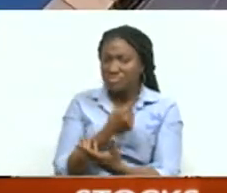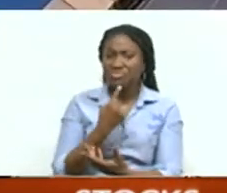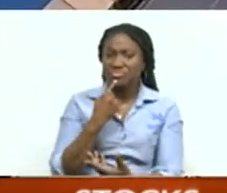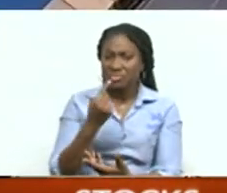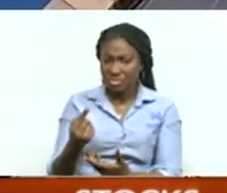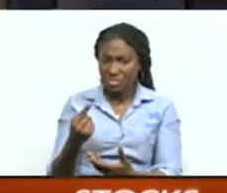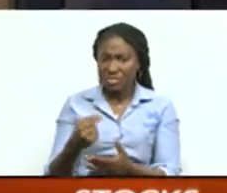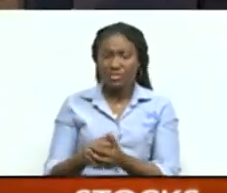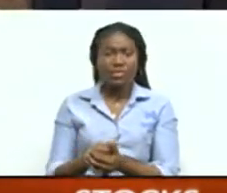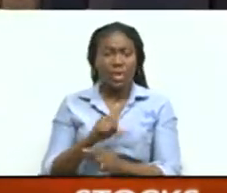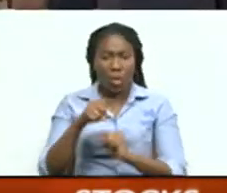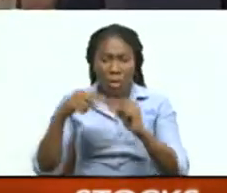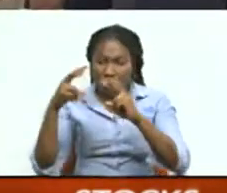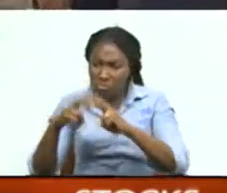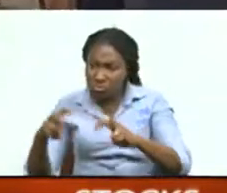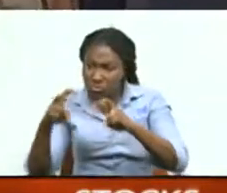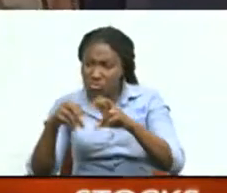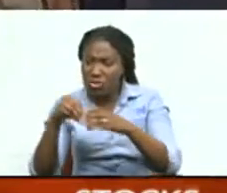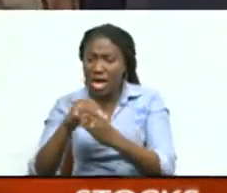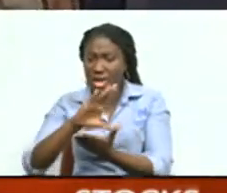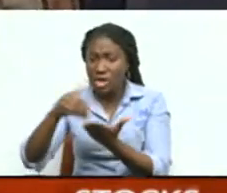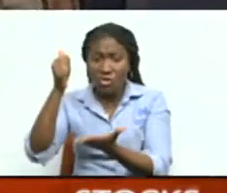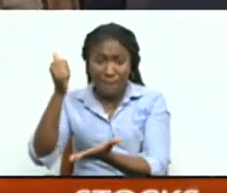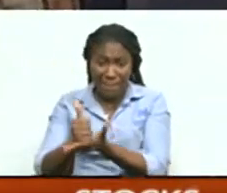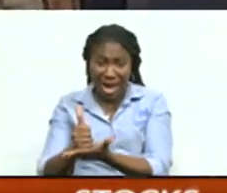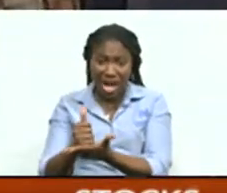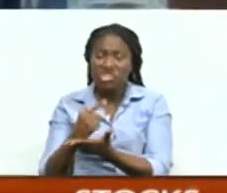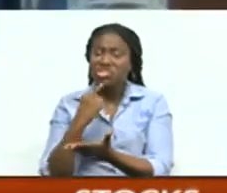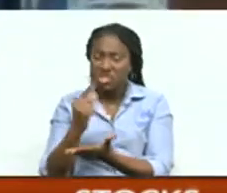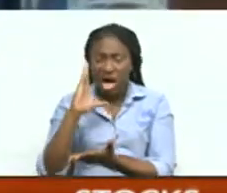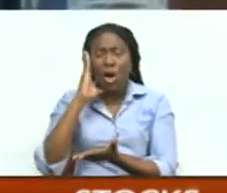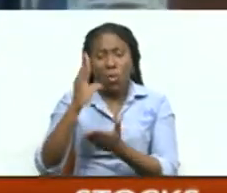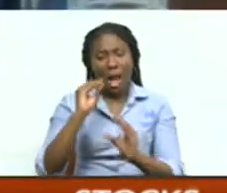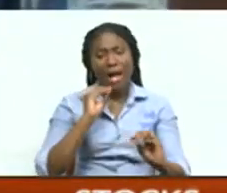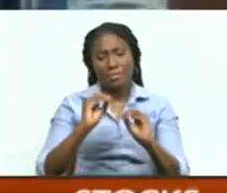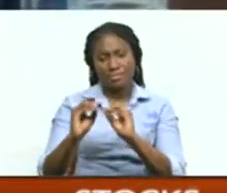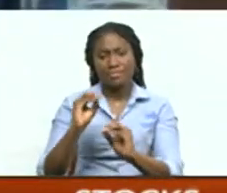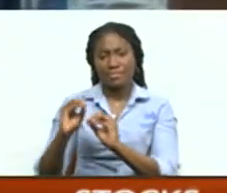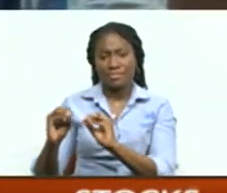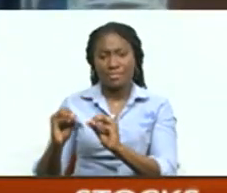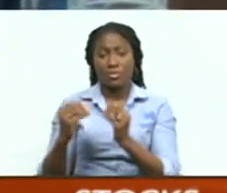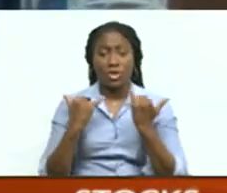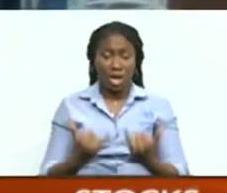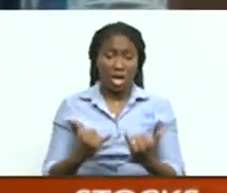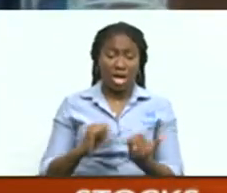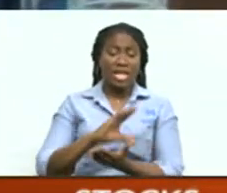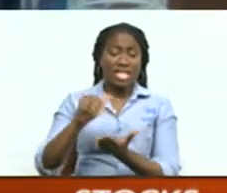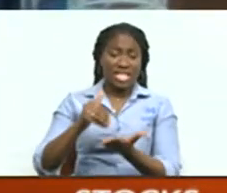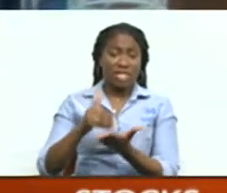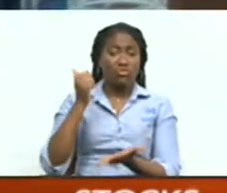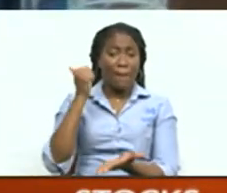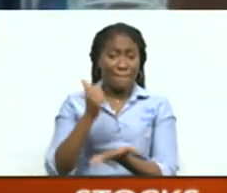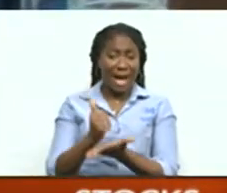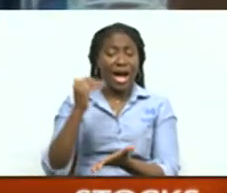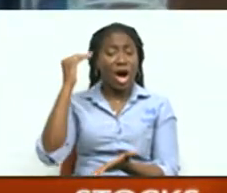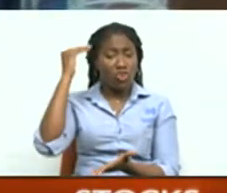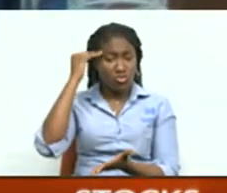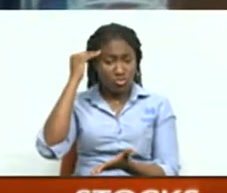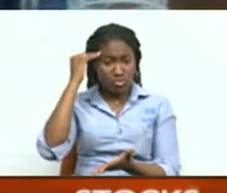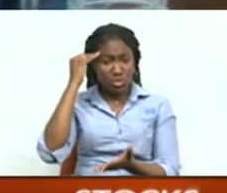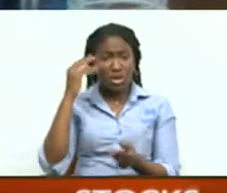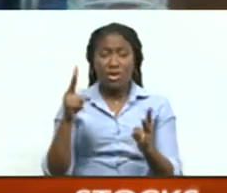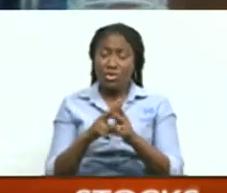Financial Institutions at the Central Bank, this is being addressed. The Central Bank is aware that cybersecurity has